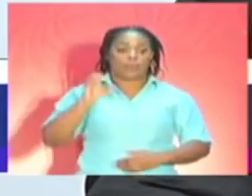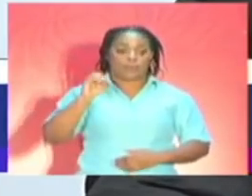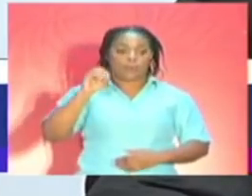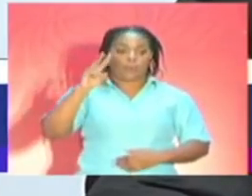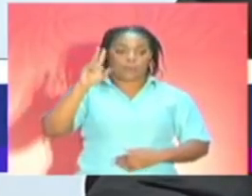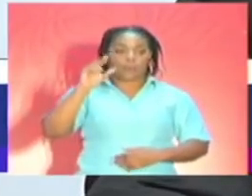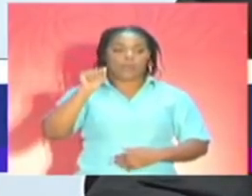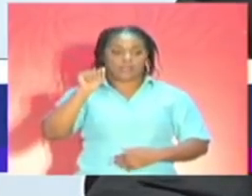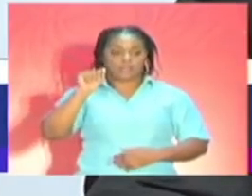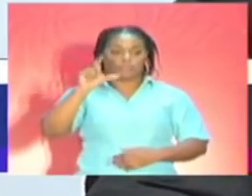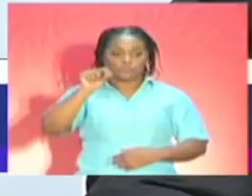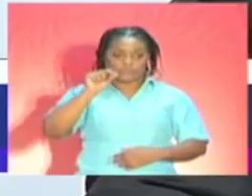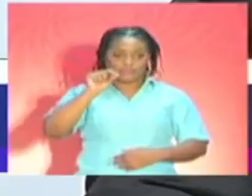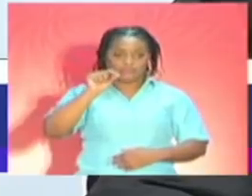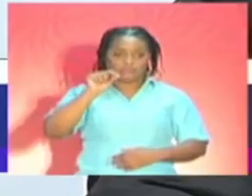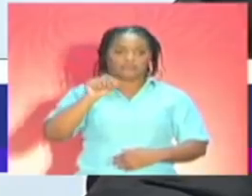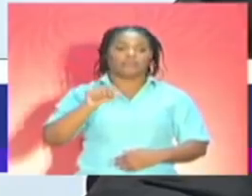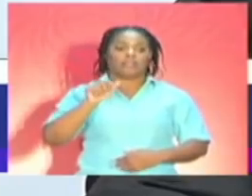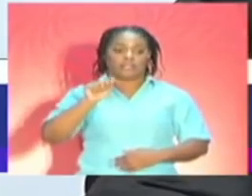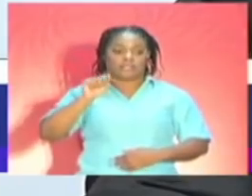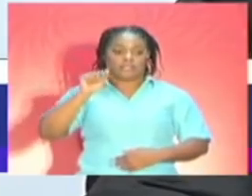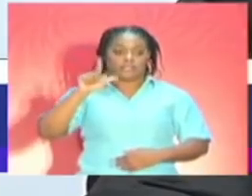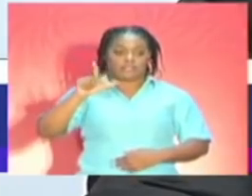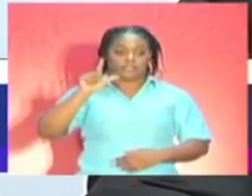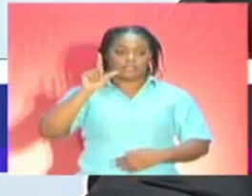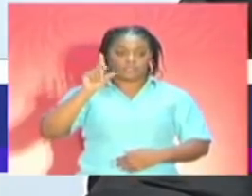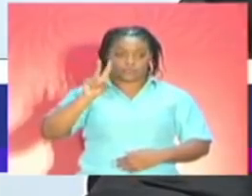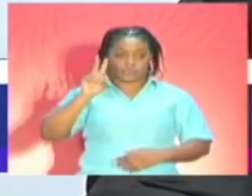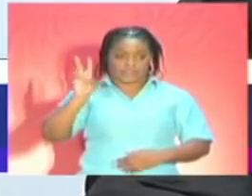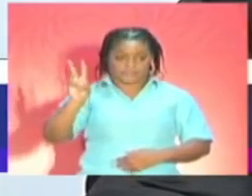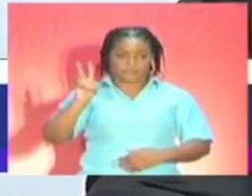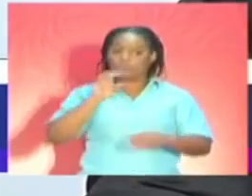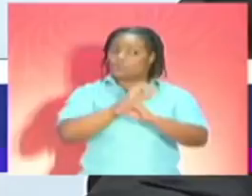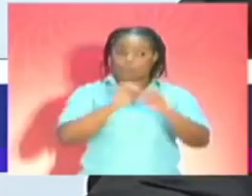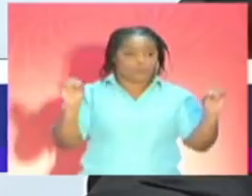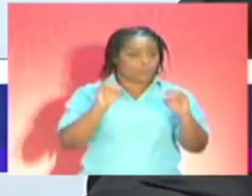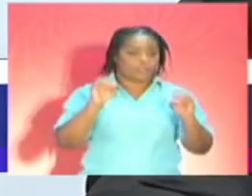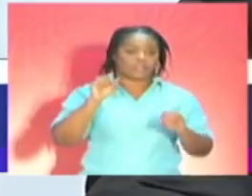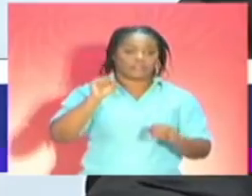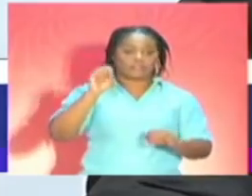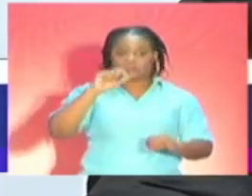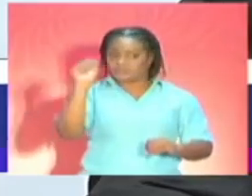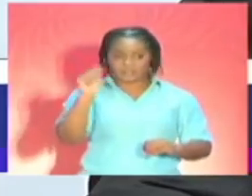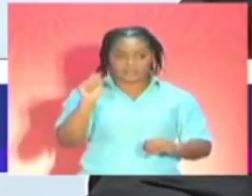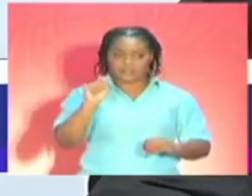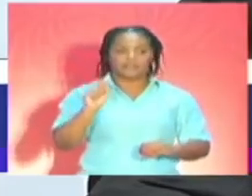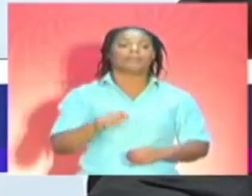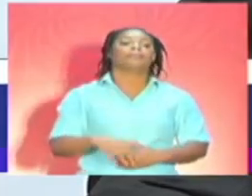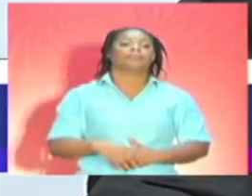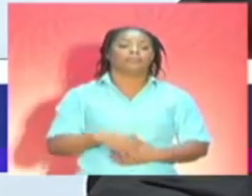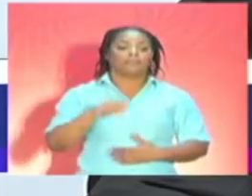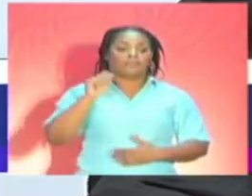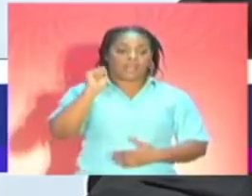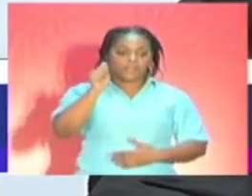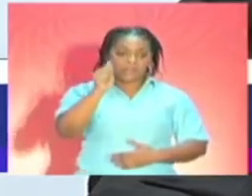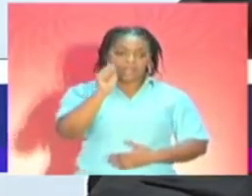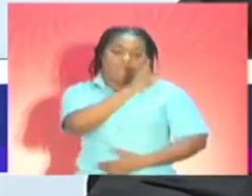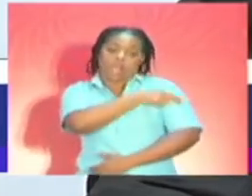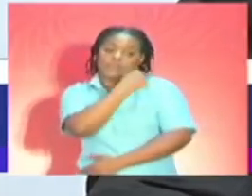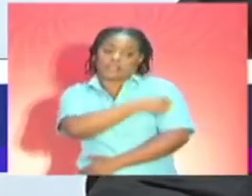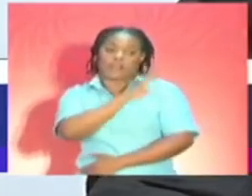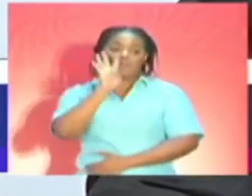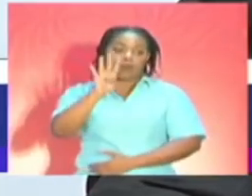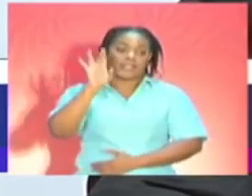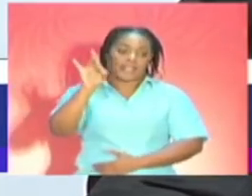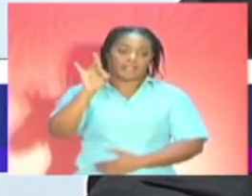Long, 46. No one at this time in the St. Anne's Hospital with COVID positive. Arima Hospital, 48. New Point